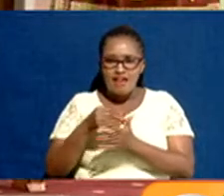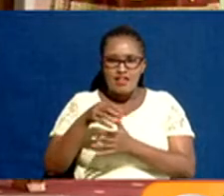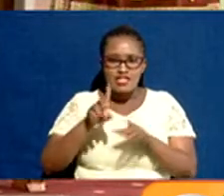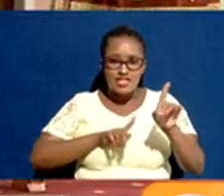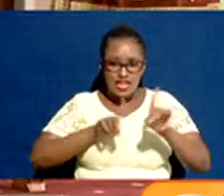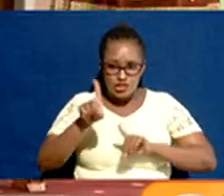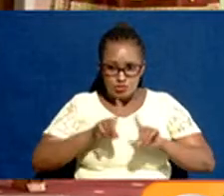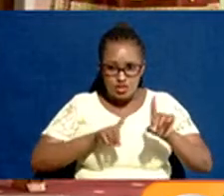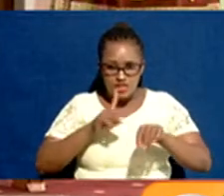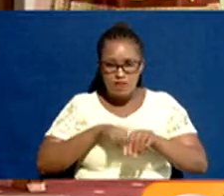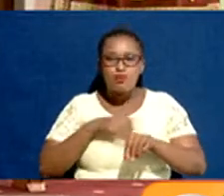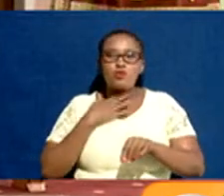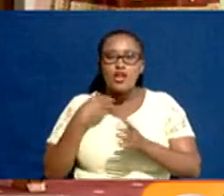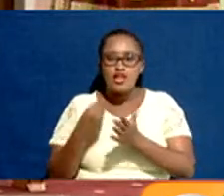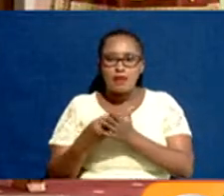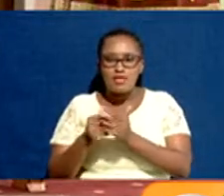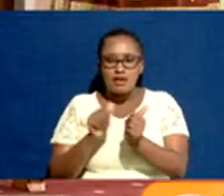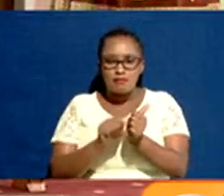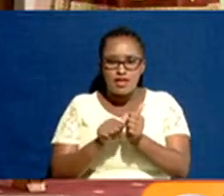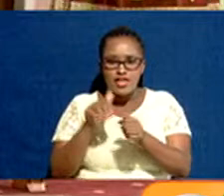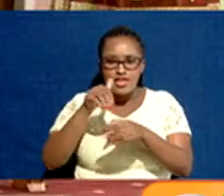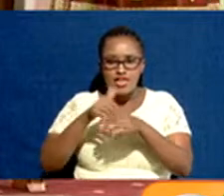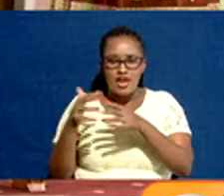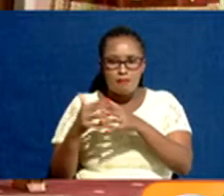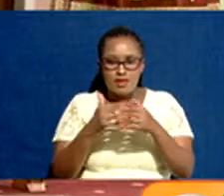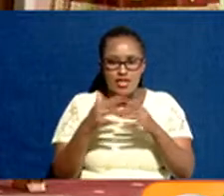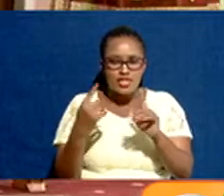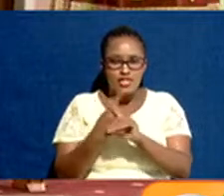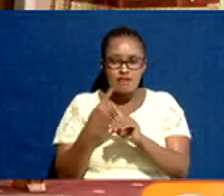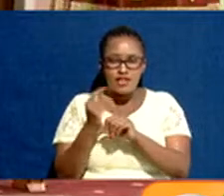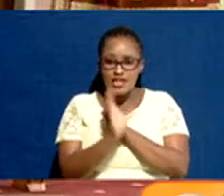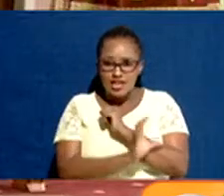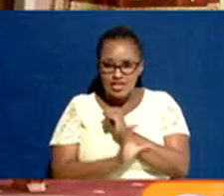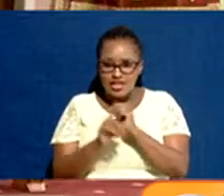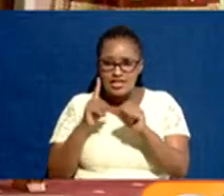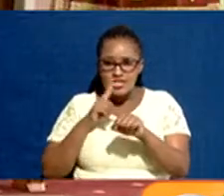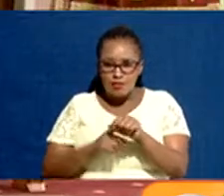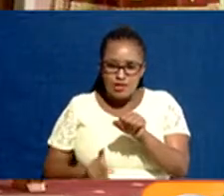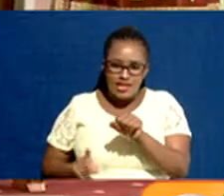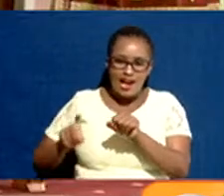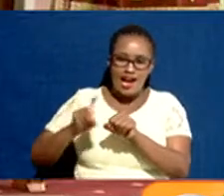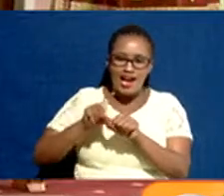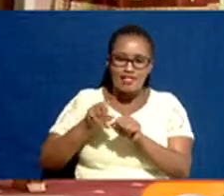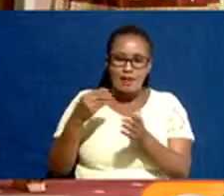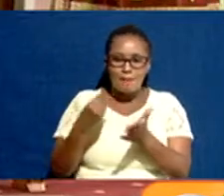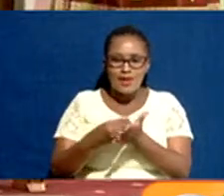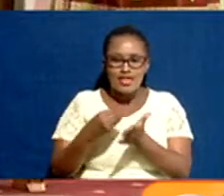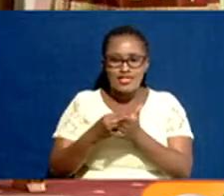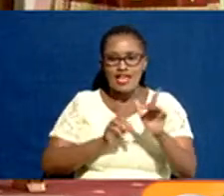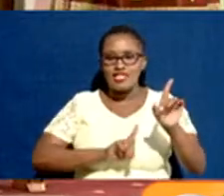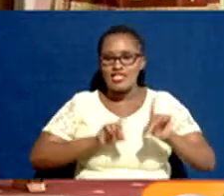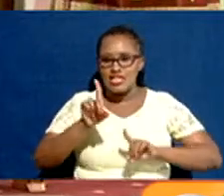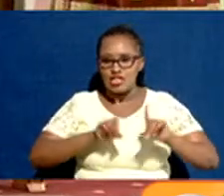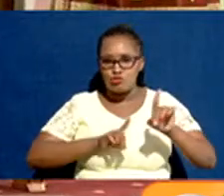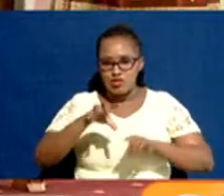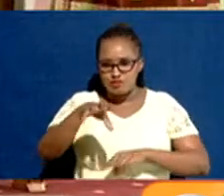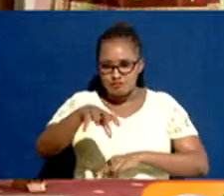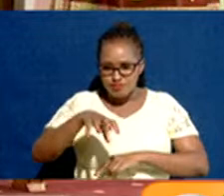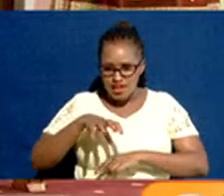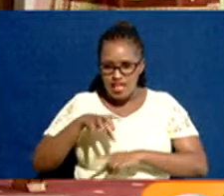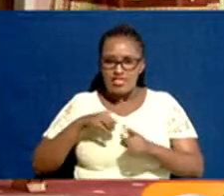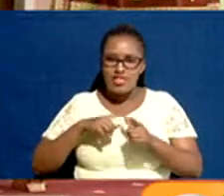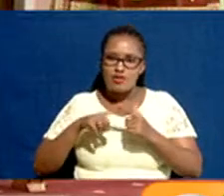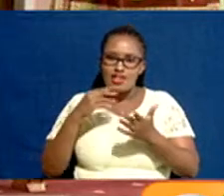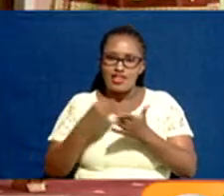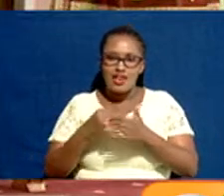you add the price of maize in America, in Brazil, in Argentina, when you add the cost of transportation, you find that the